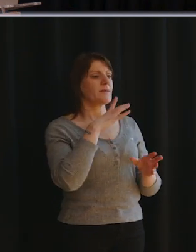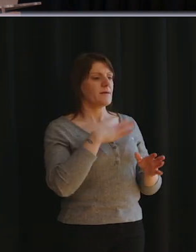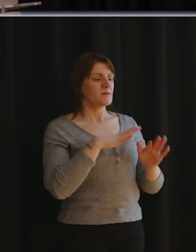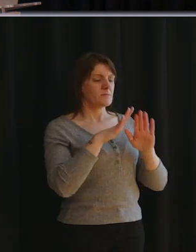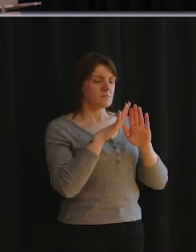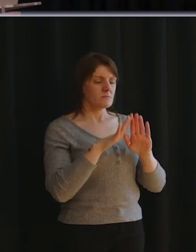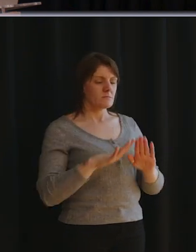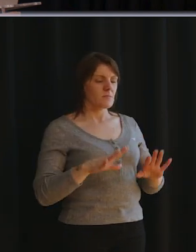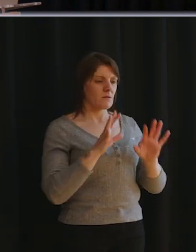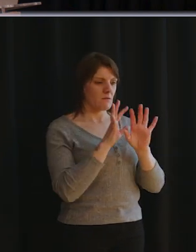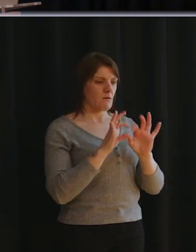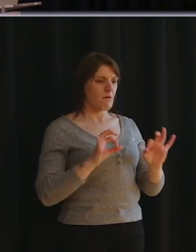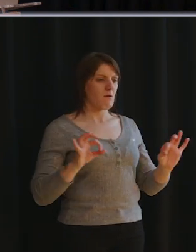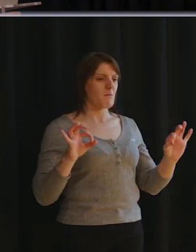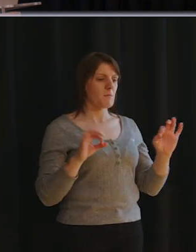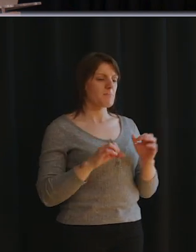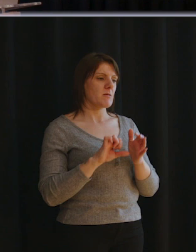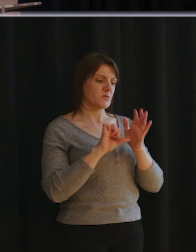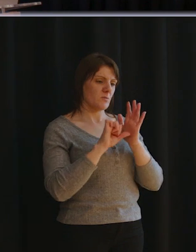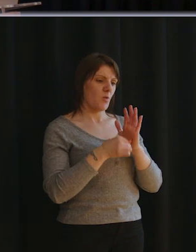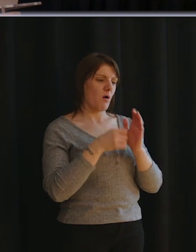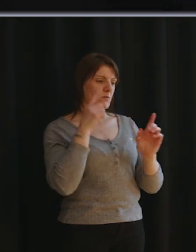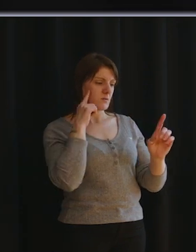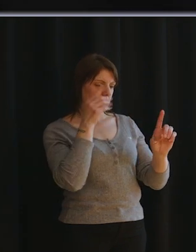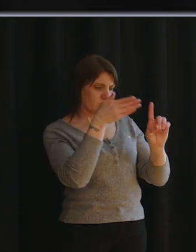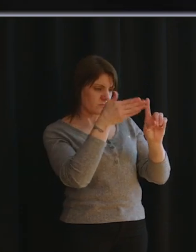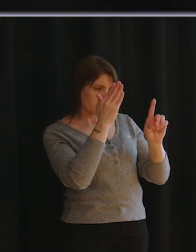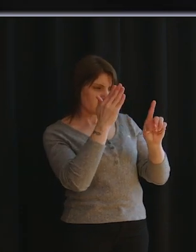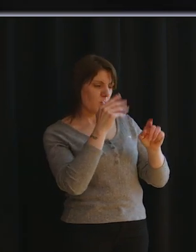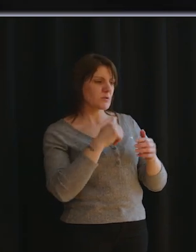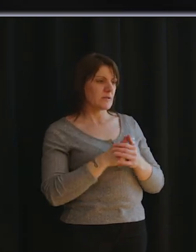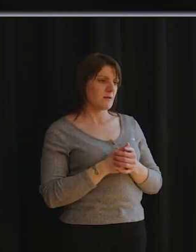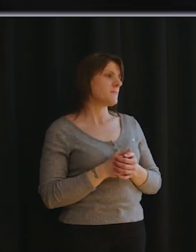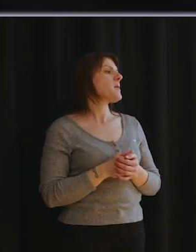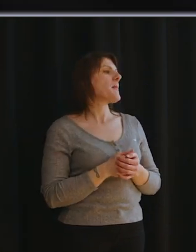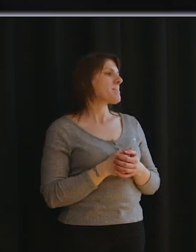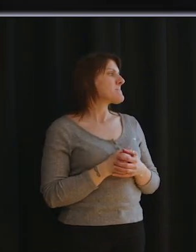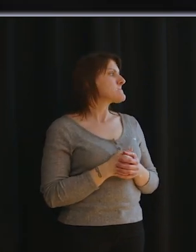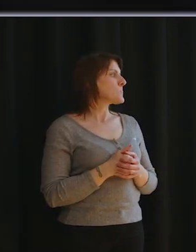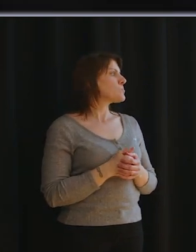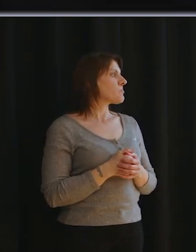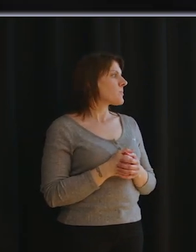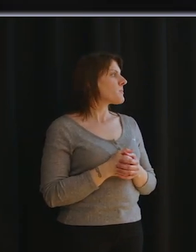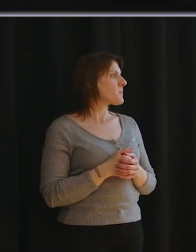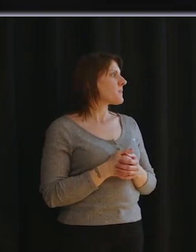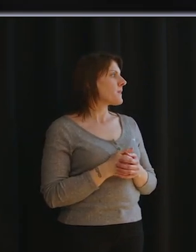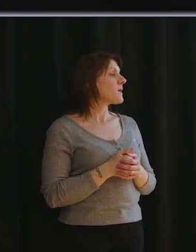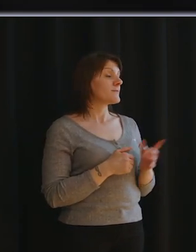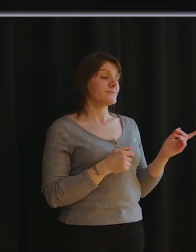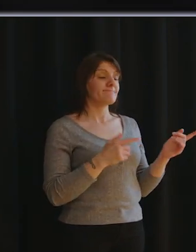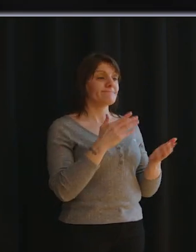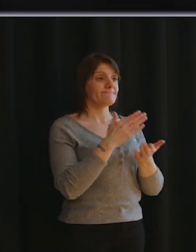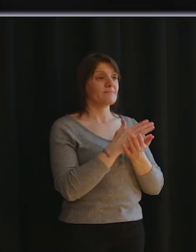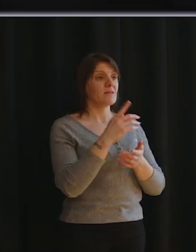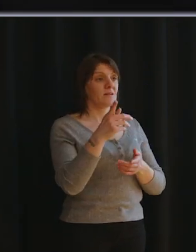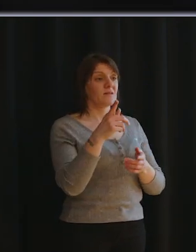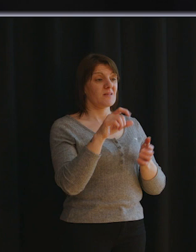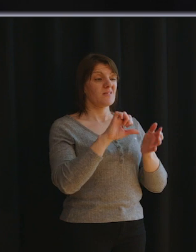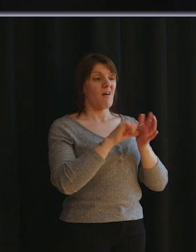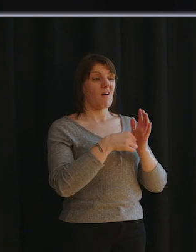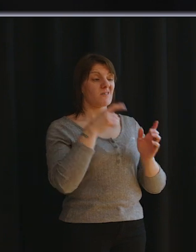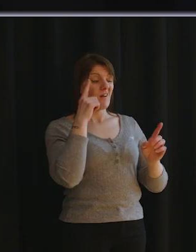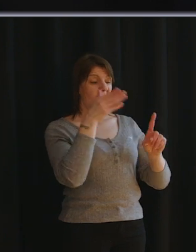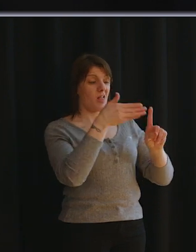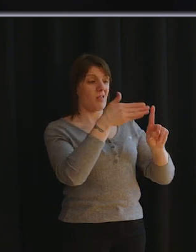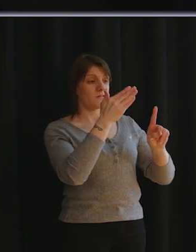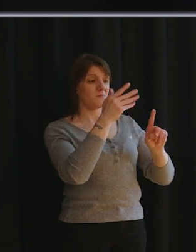a PDA profile, so hard to spot it. It's hard to spot it, and you know, let's